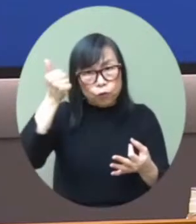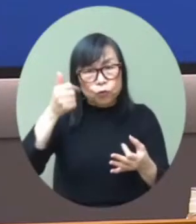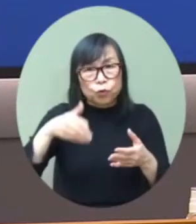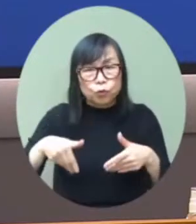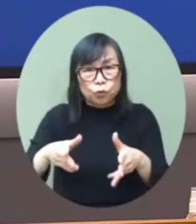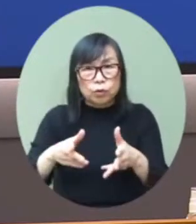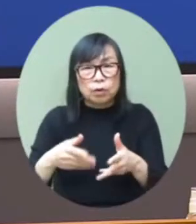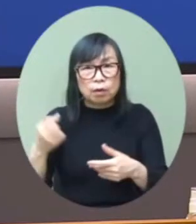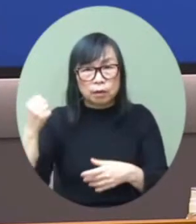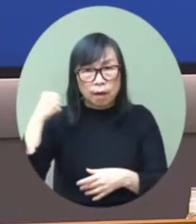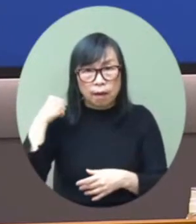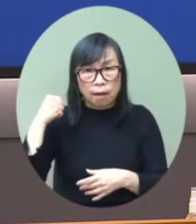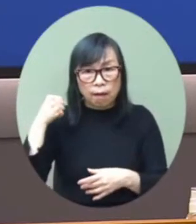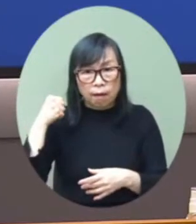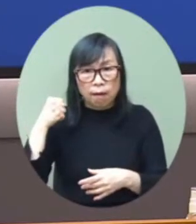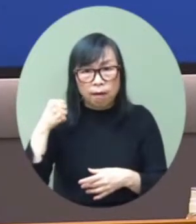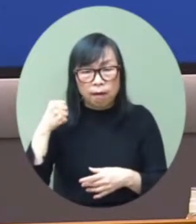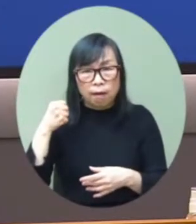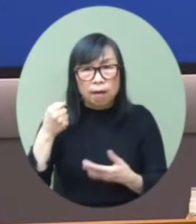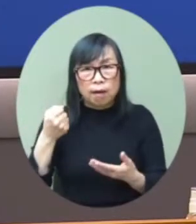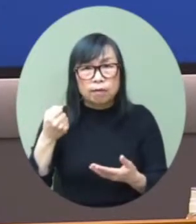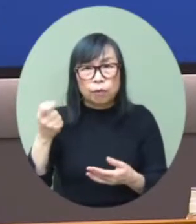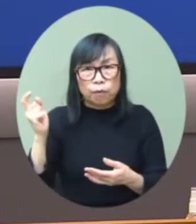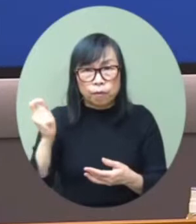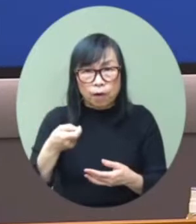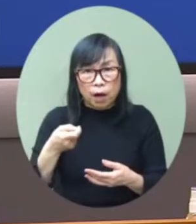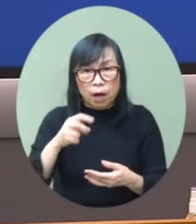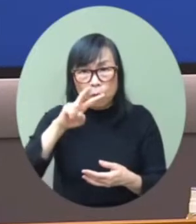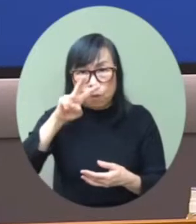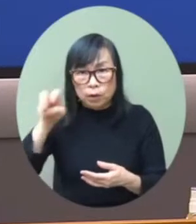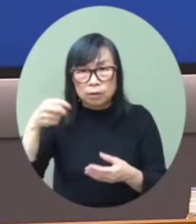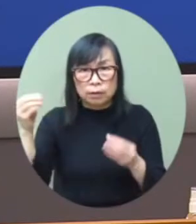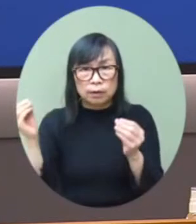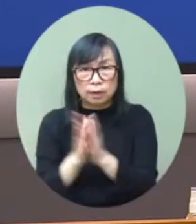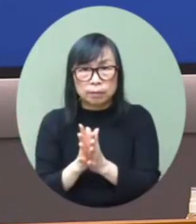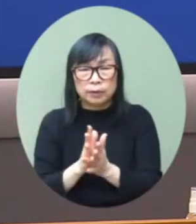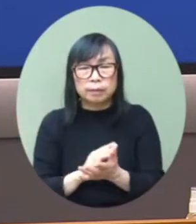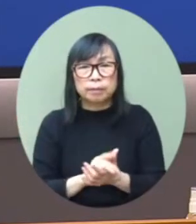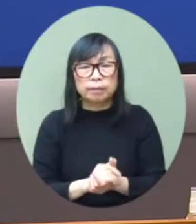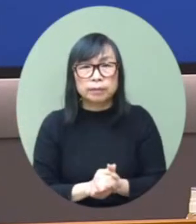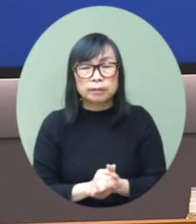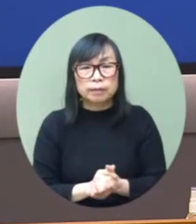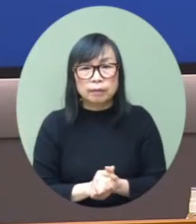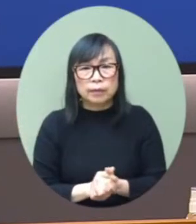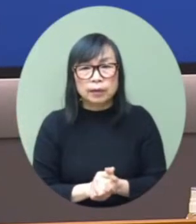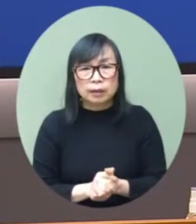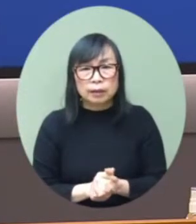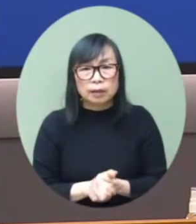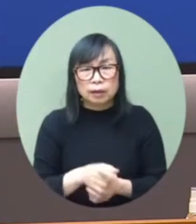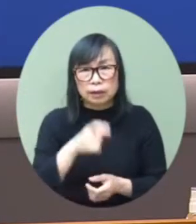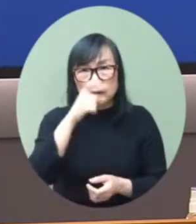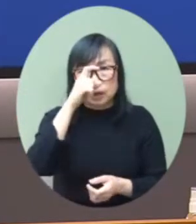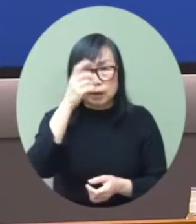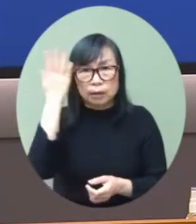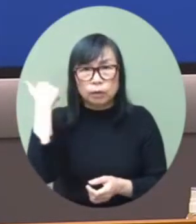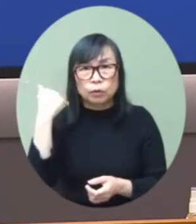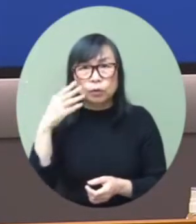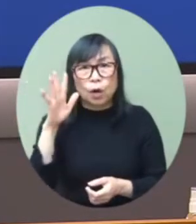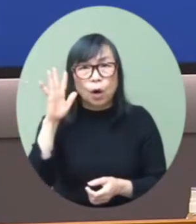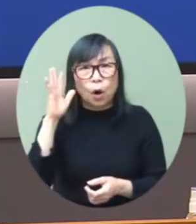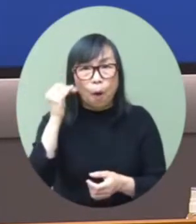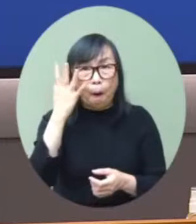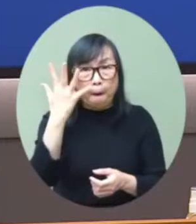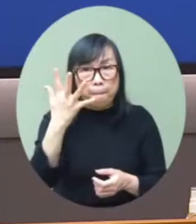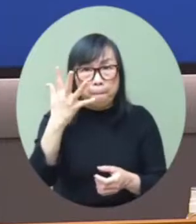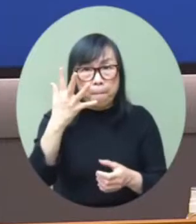on Quangfu estate, and therefore we should concentrate our capacity to identify the infected cases.